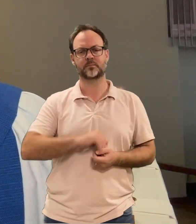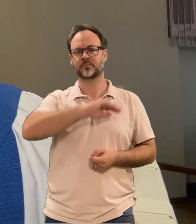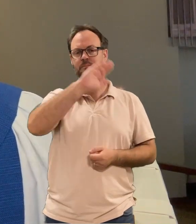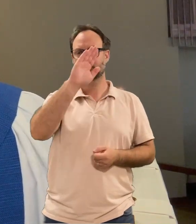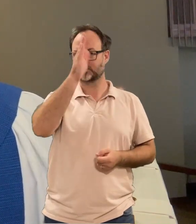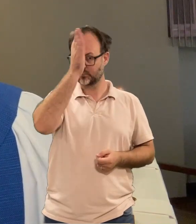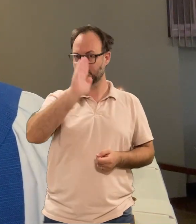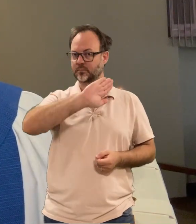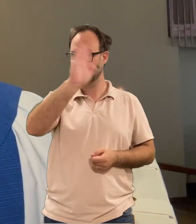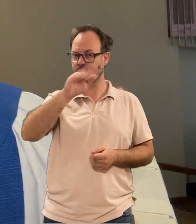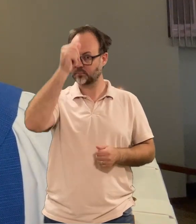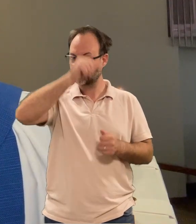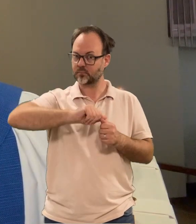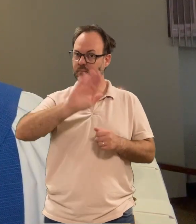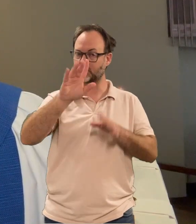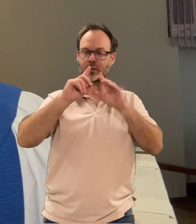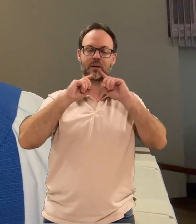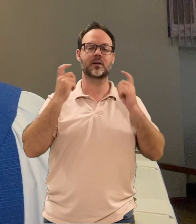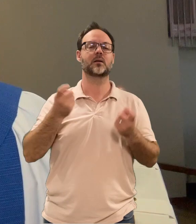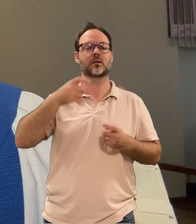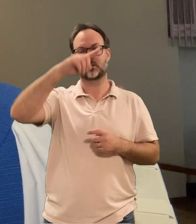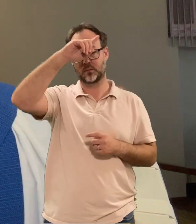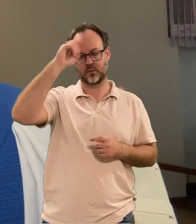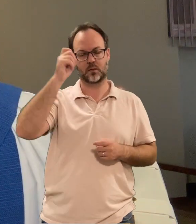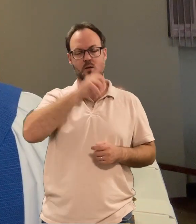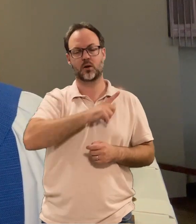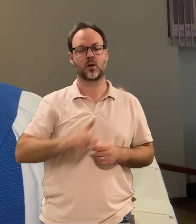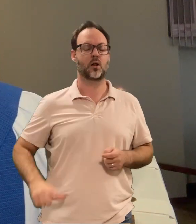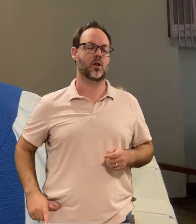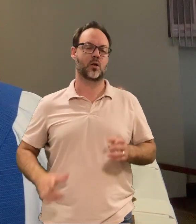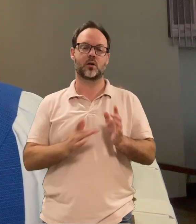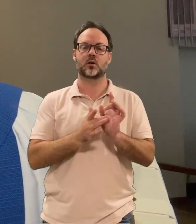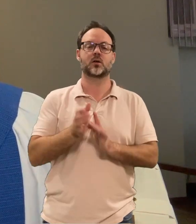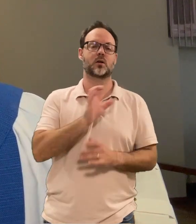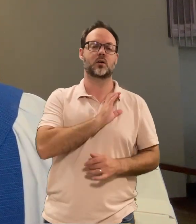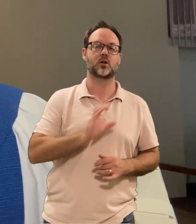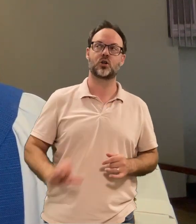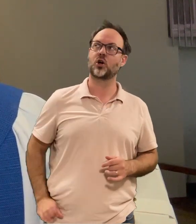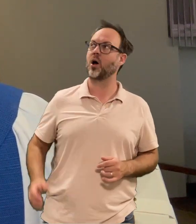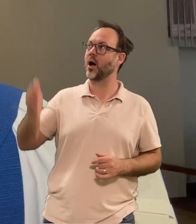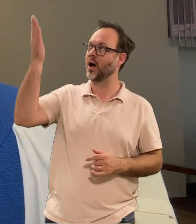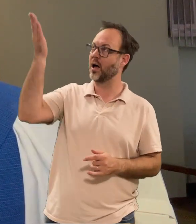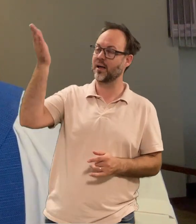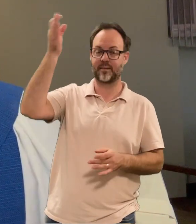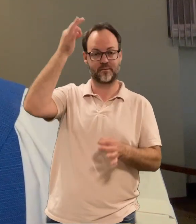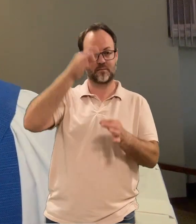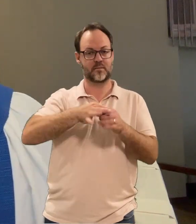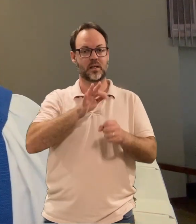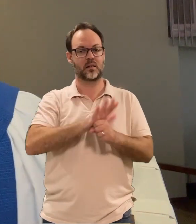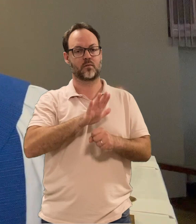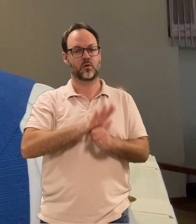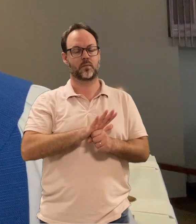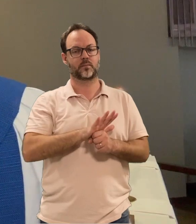God will never, ever remember your sins because of the Lord Jesus Christ. He